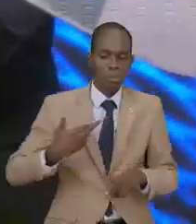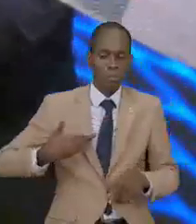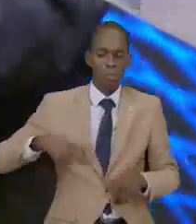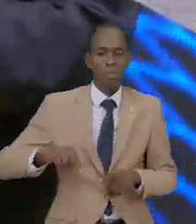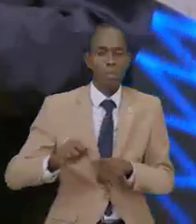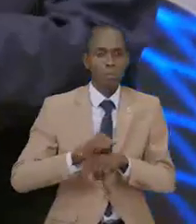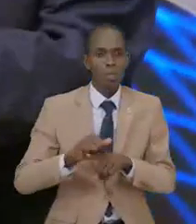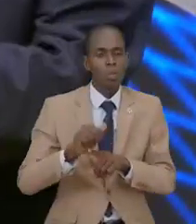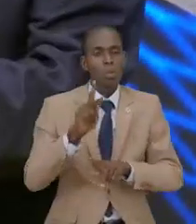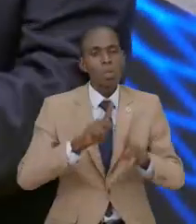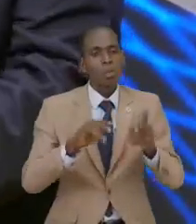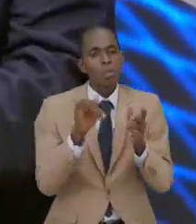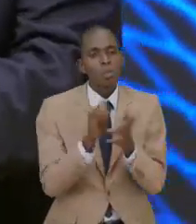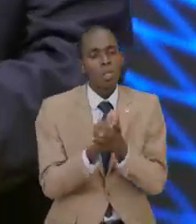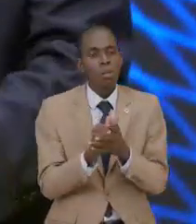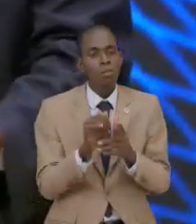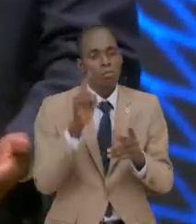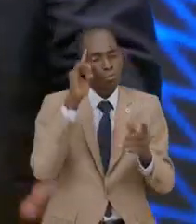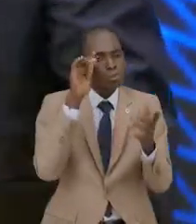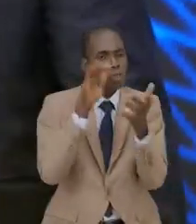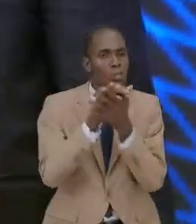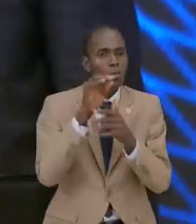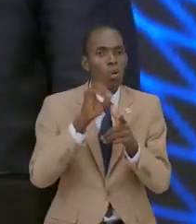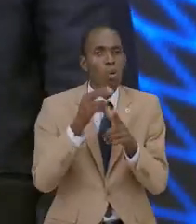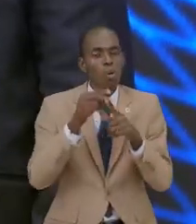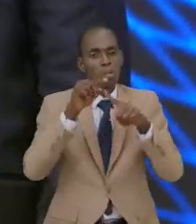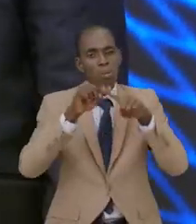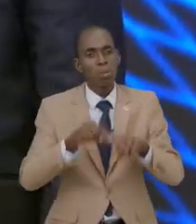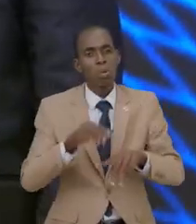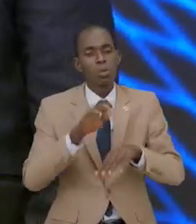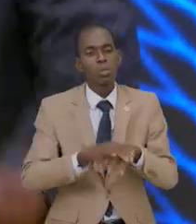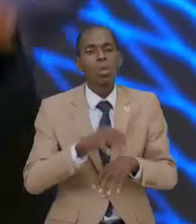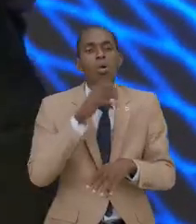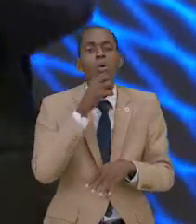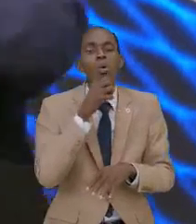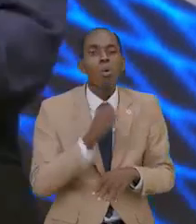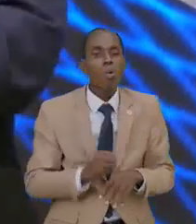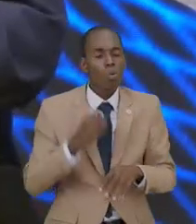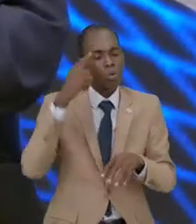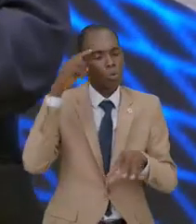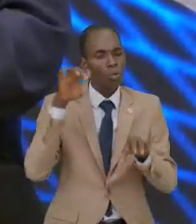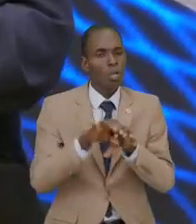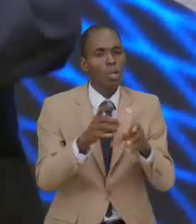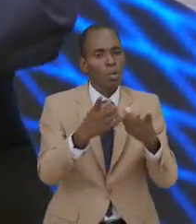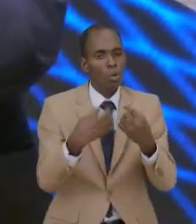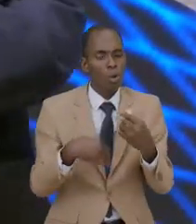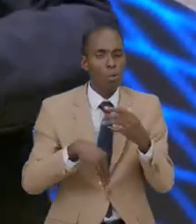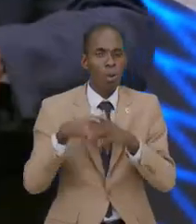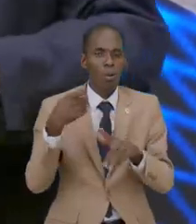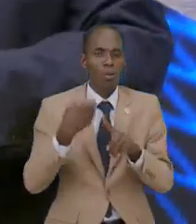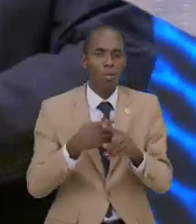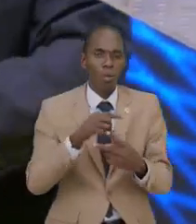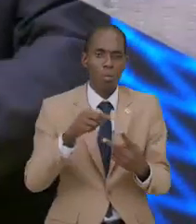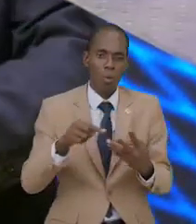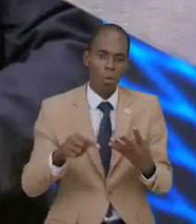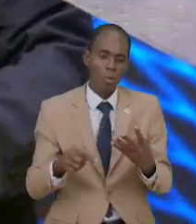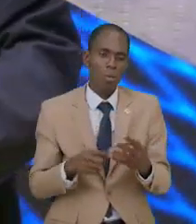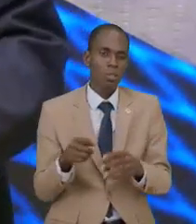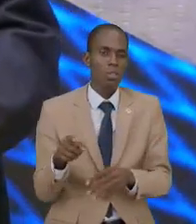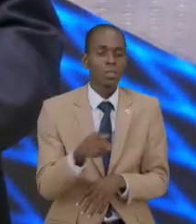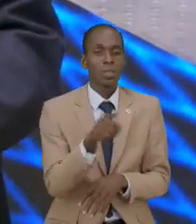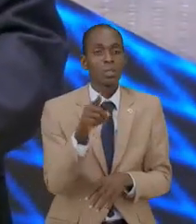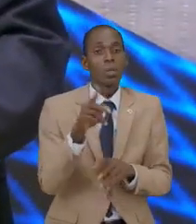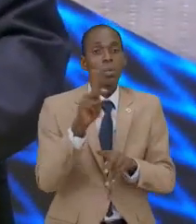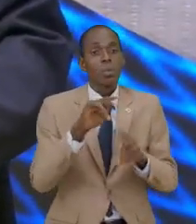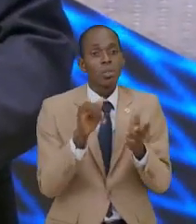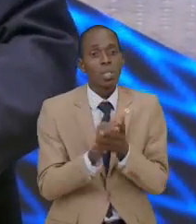the people that believe or depend on the old covenant. Come out from among them, the people that are still